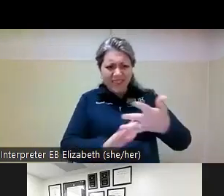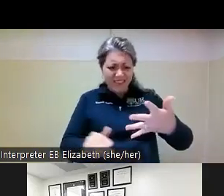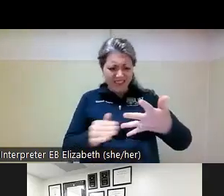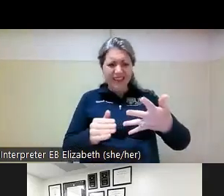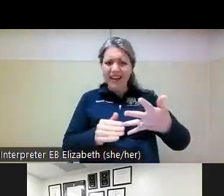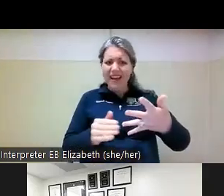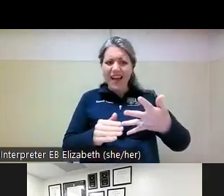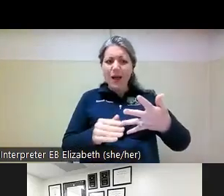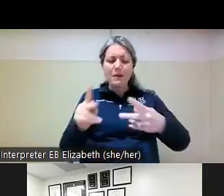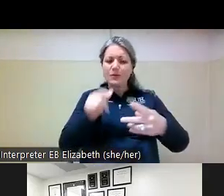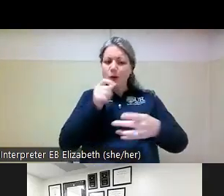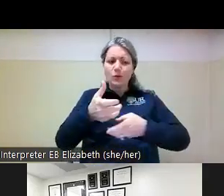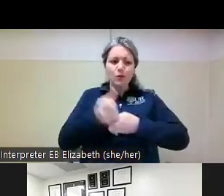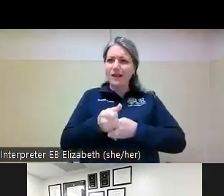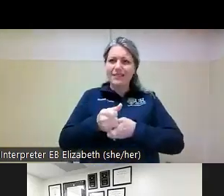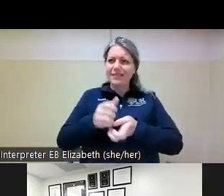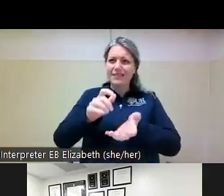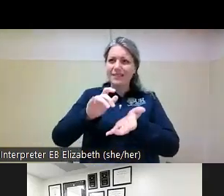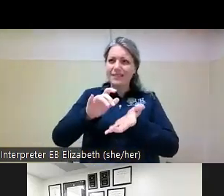medical professionals.